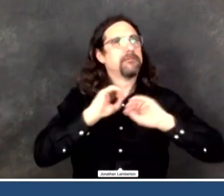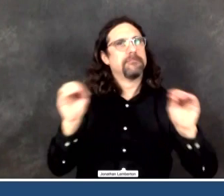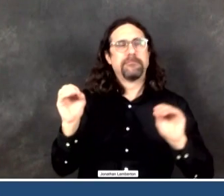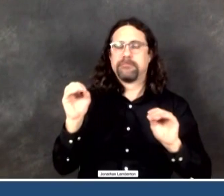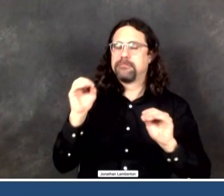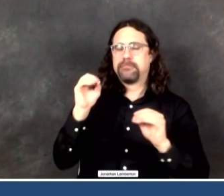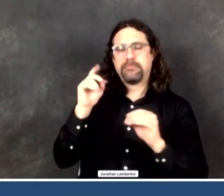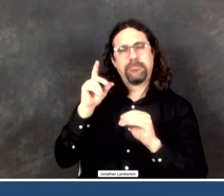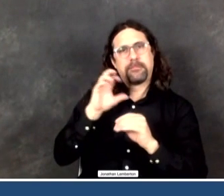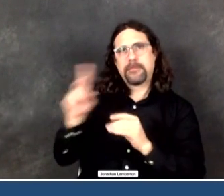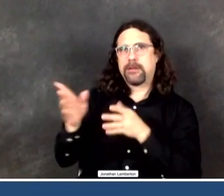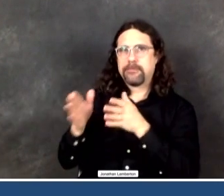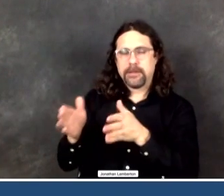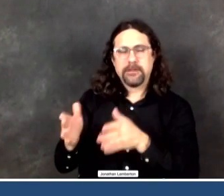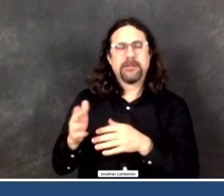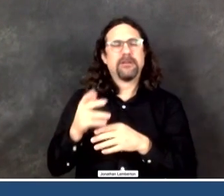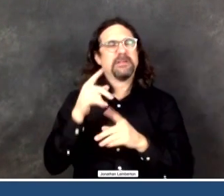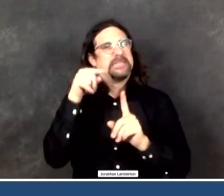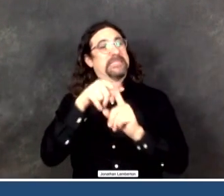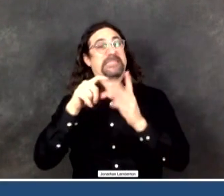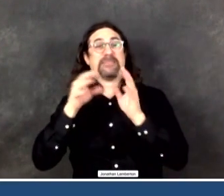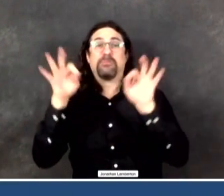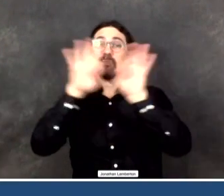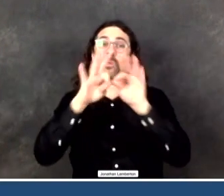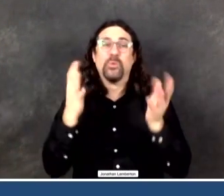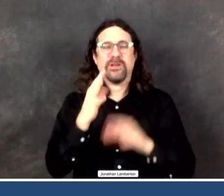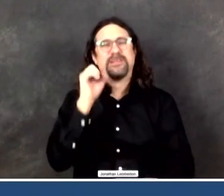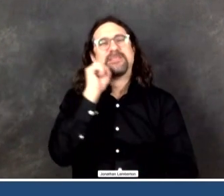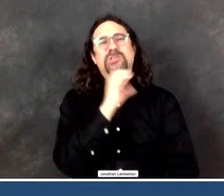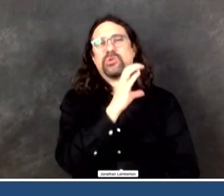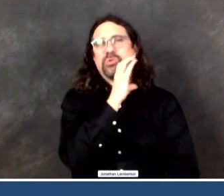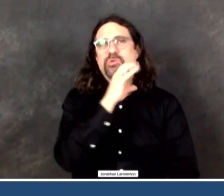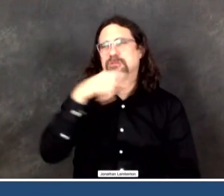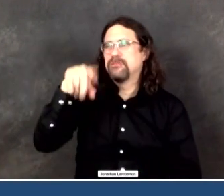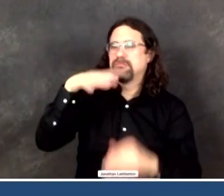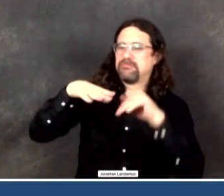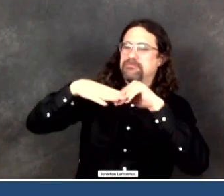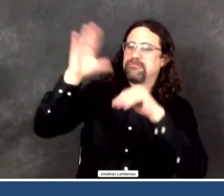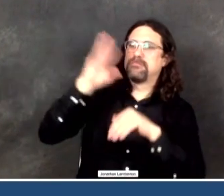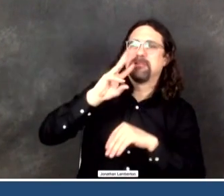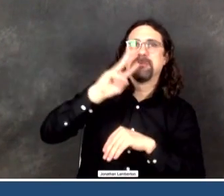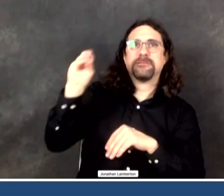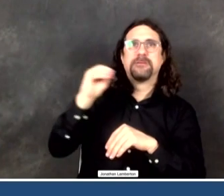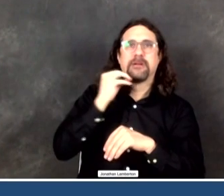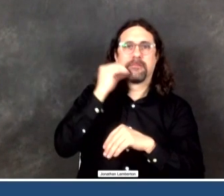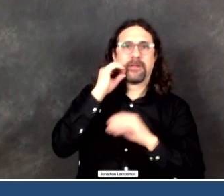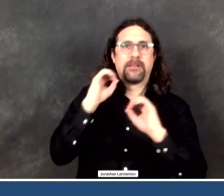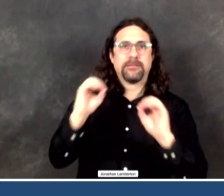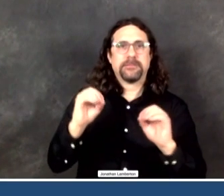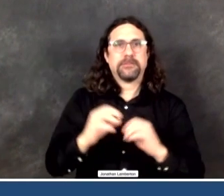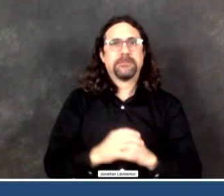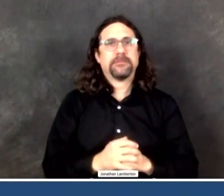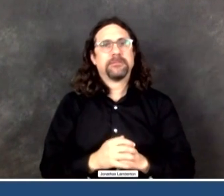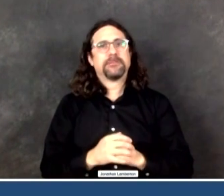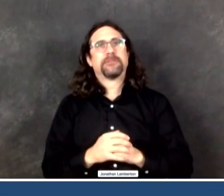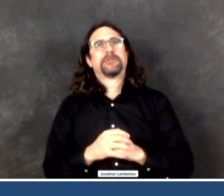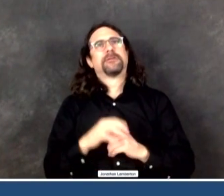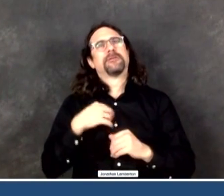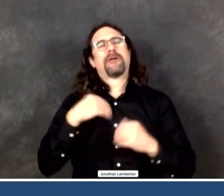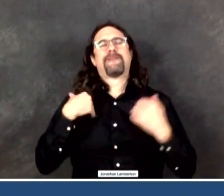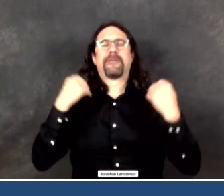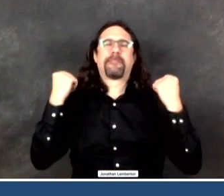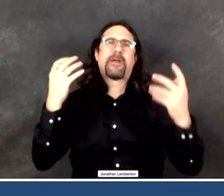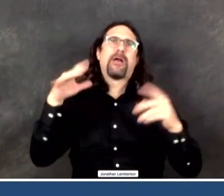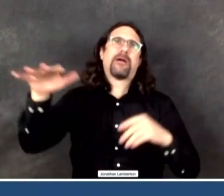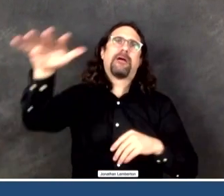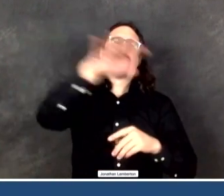Finally, I want to do some thank yous every chance I get. I want to thank people who are doing amazing things. So many New Yorkers have